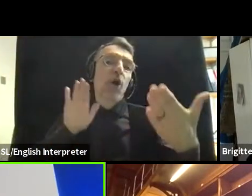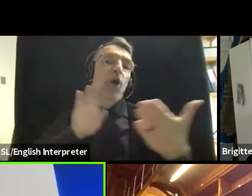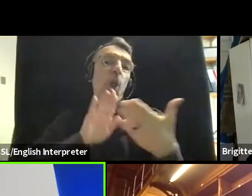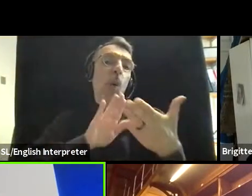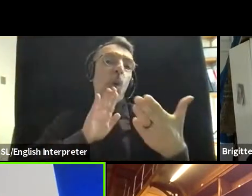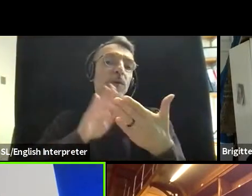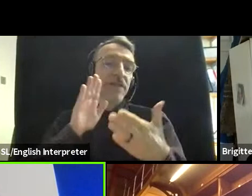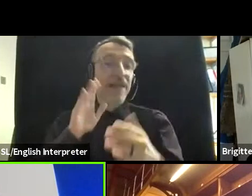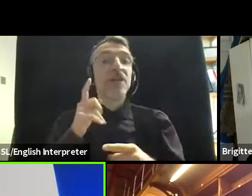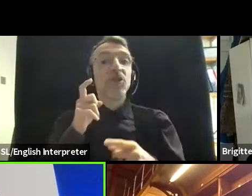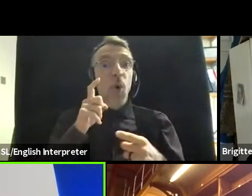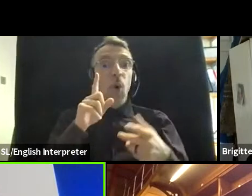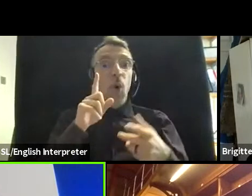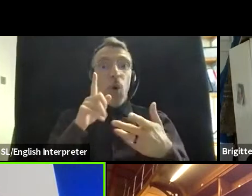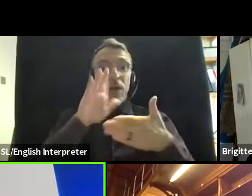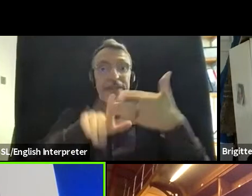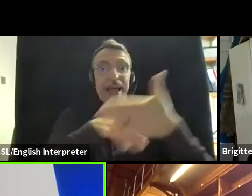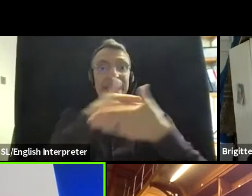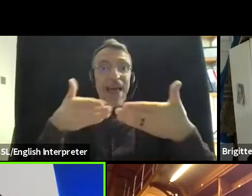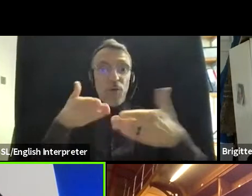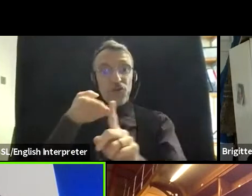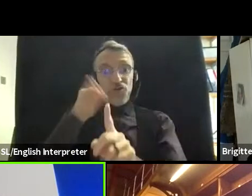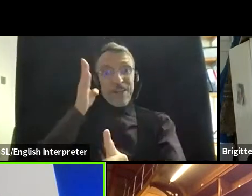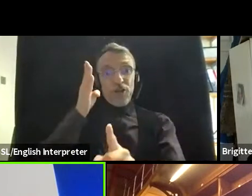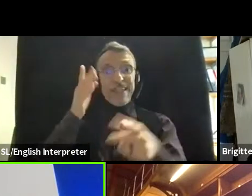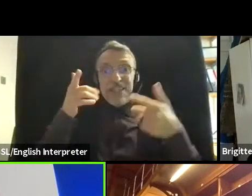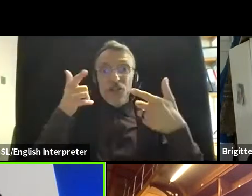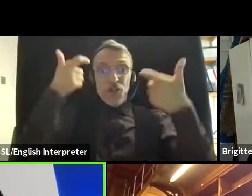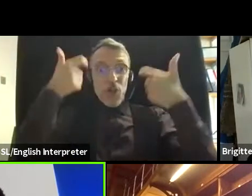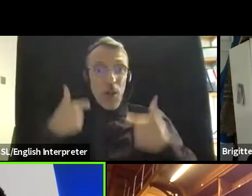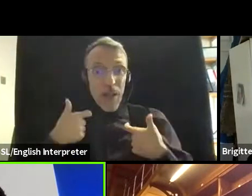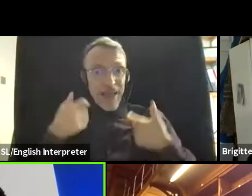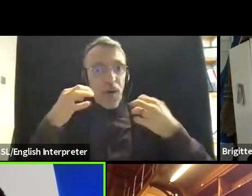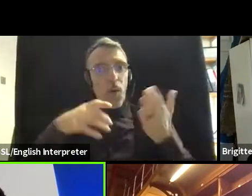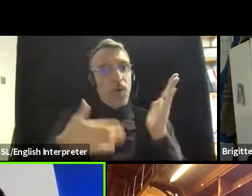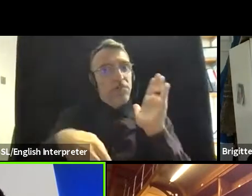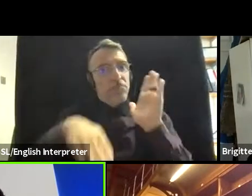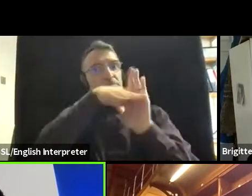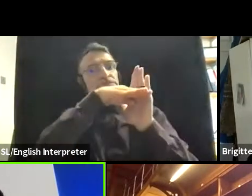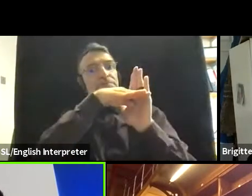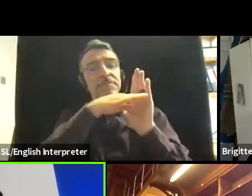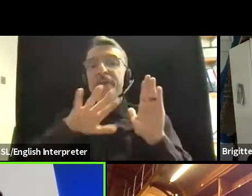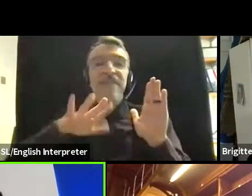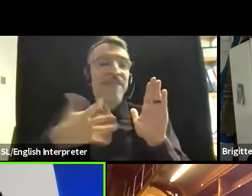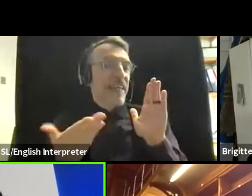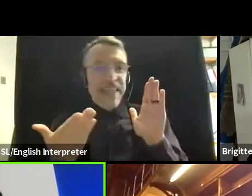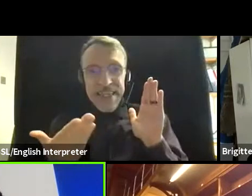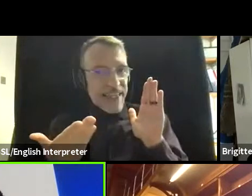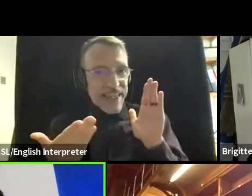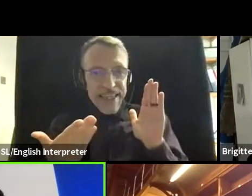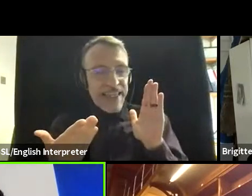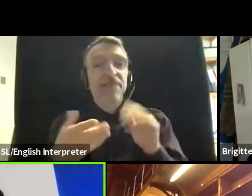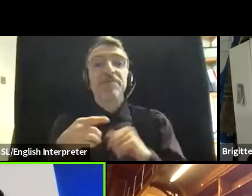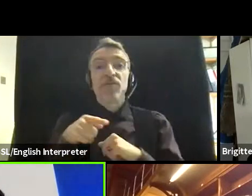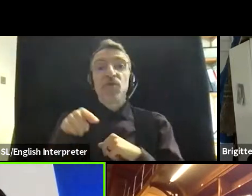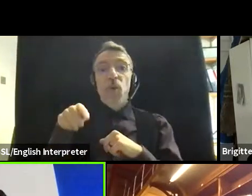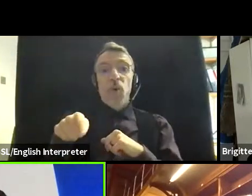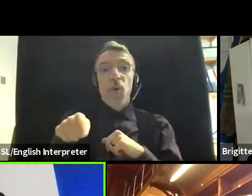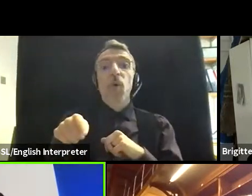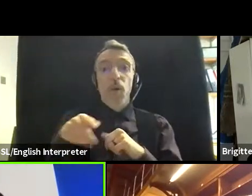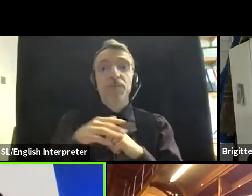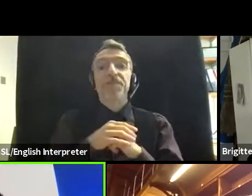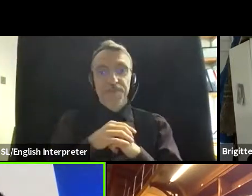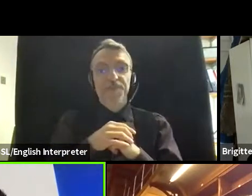sign language as a legal, it's not providing a legal status to the sign language. And this makes